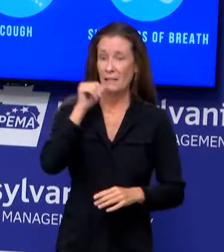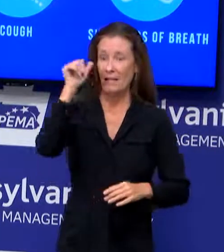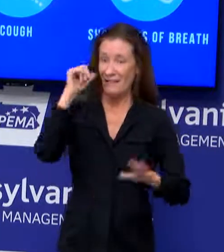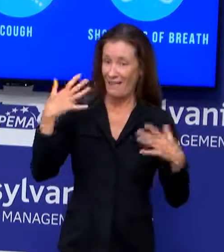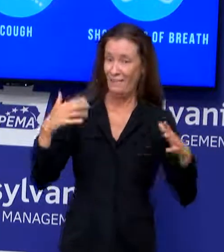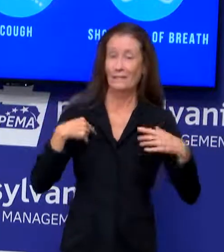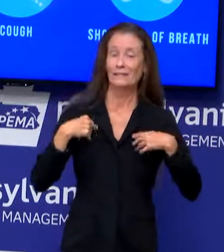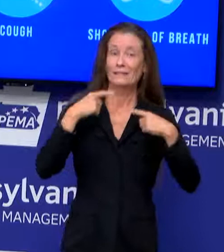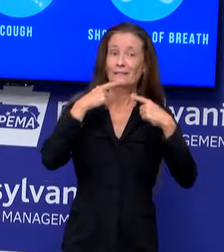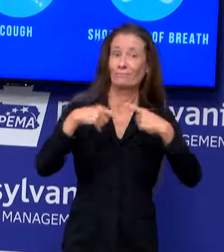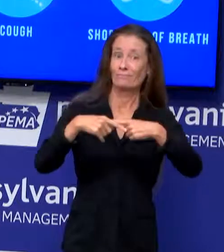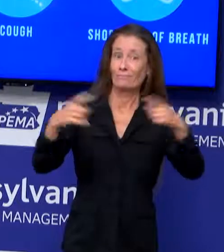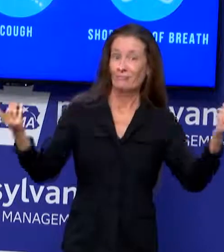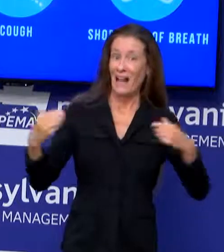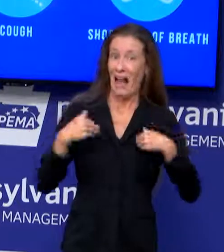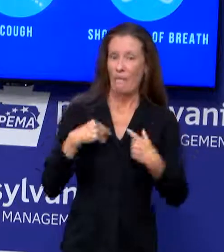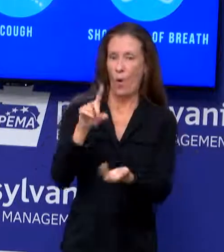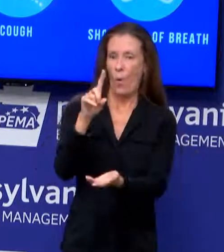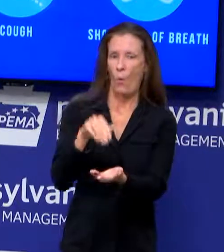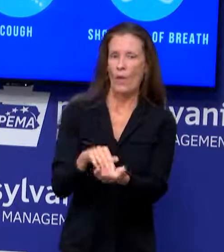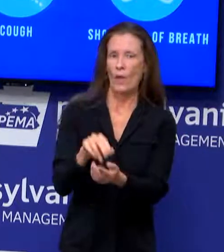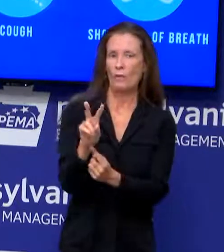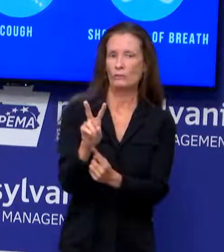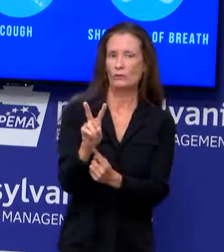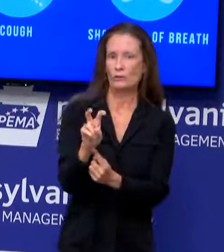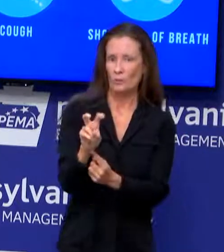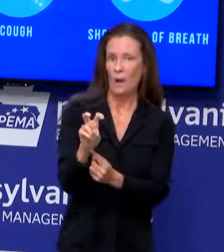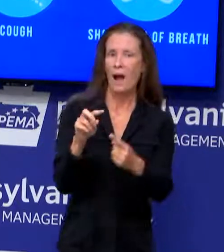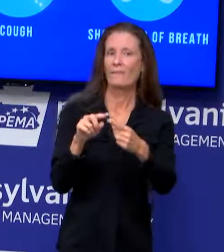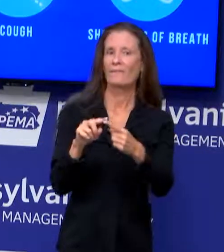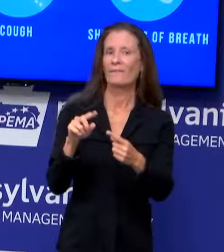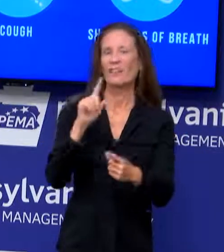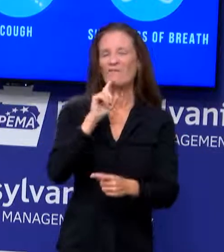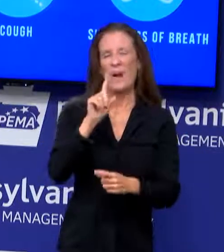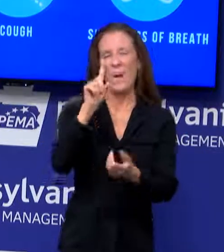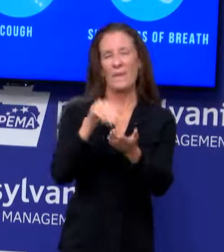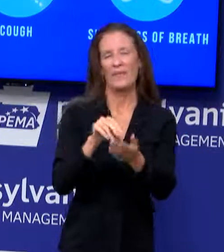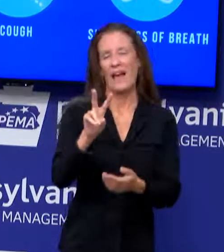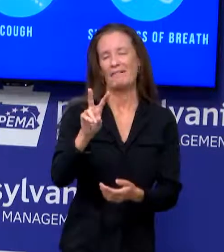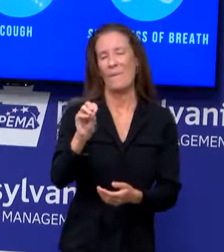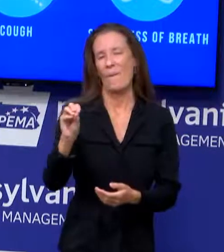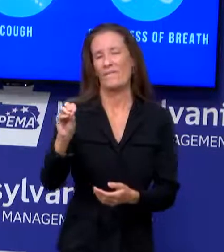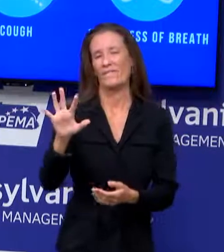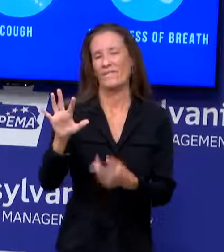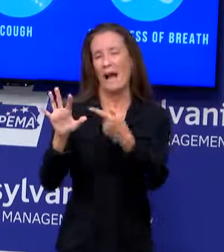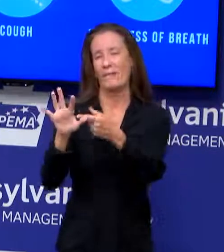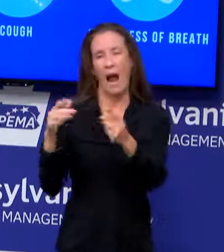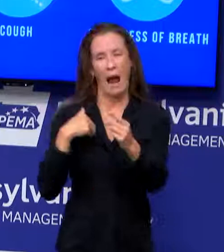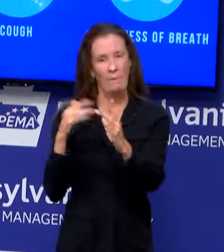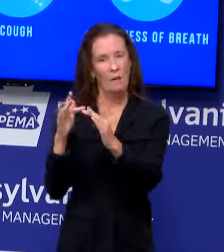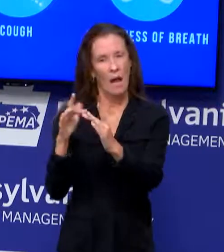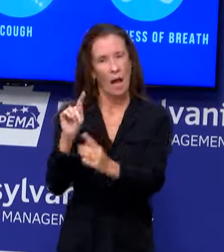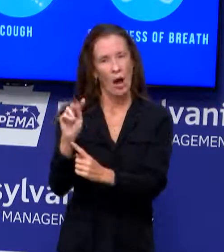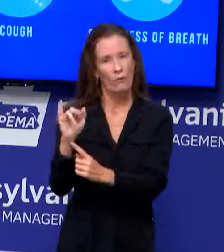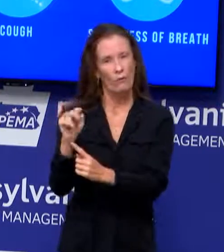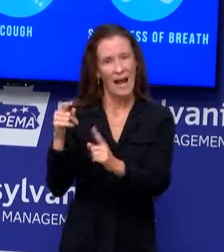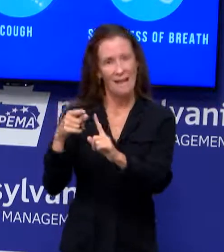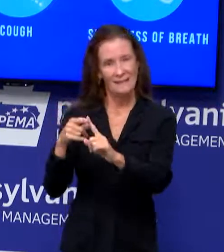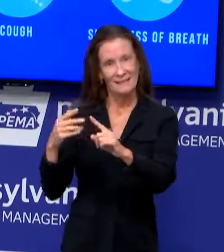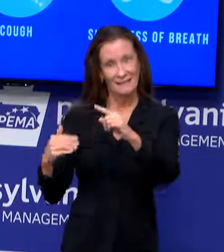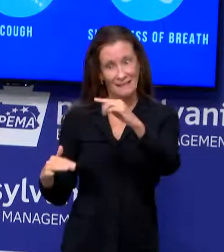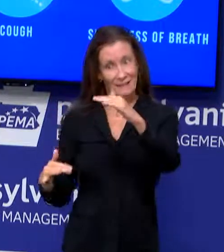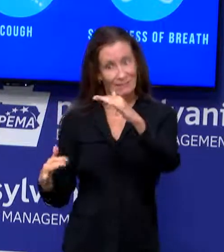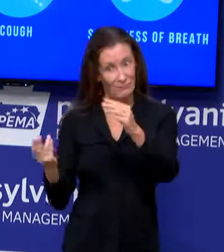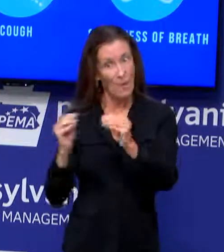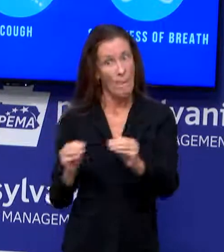over 1,205 contact tracers, and we're working our way towards those goals that you discussed. And